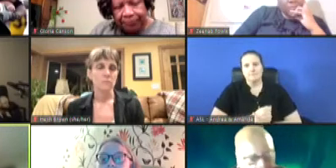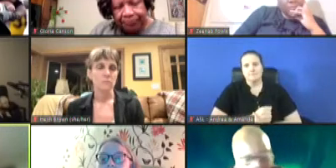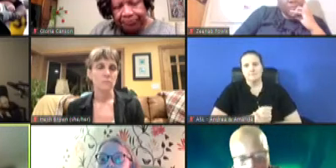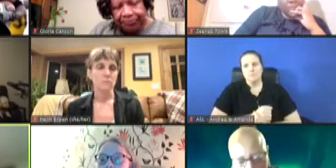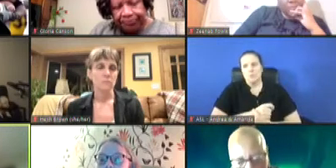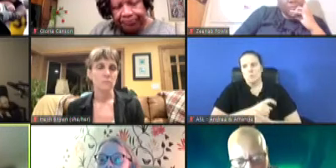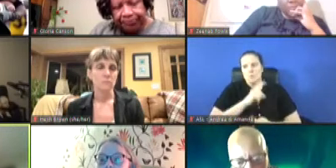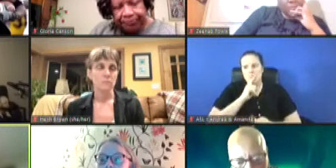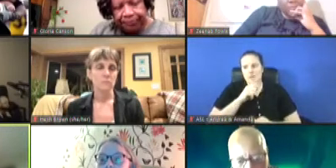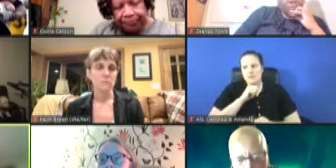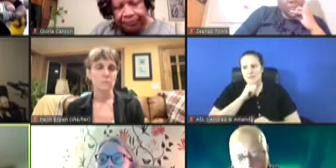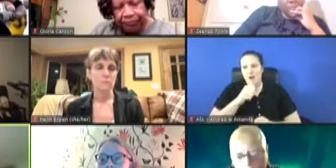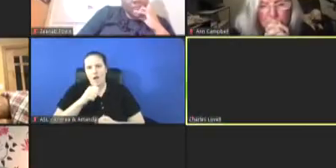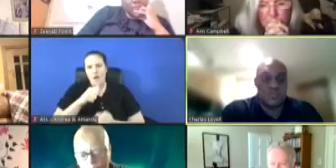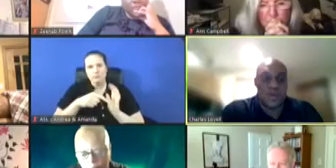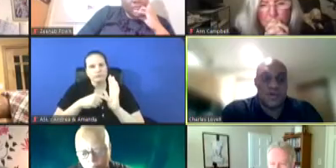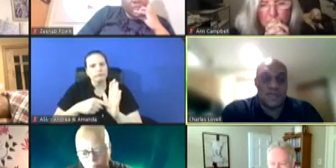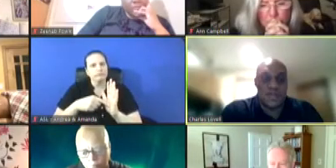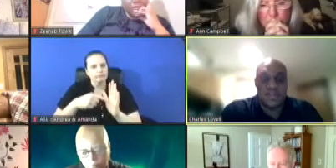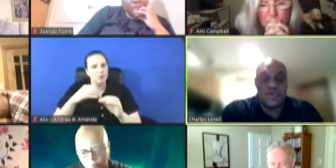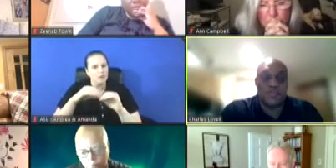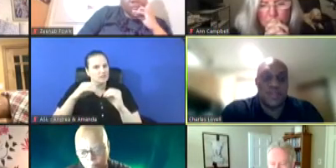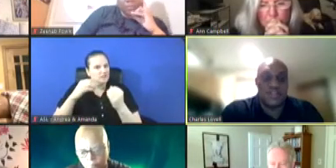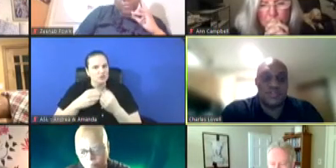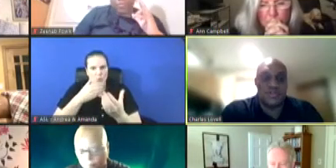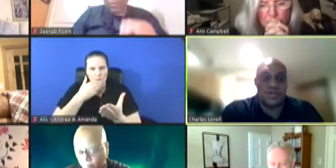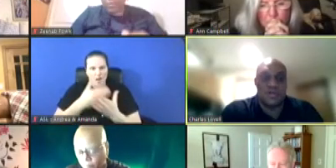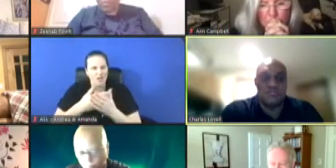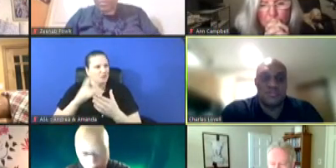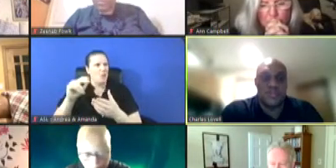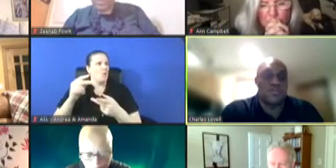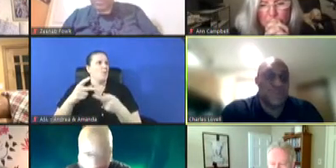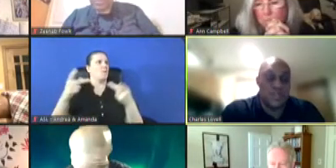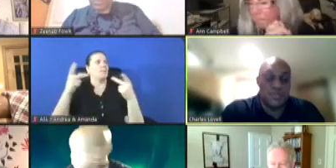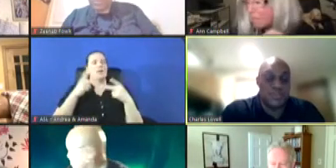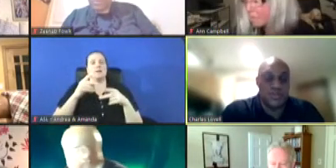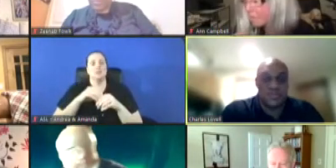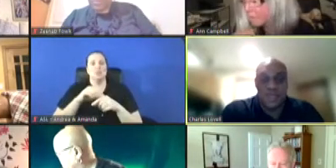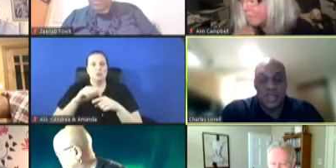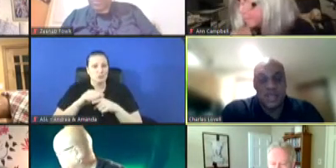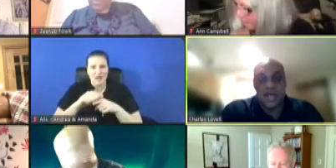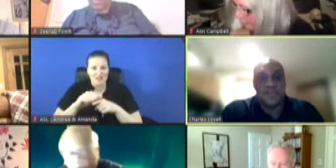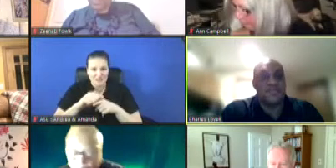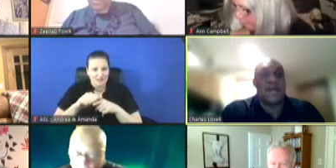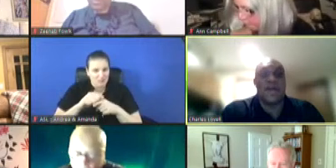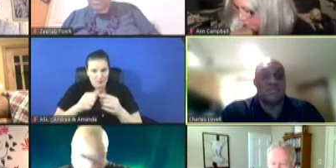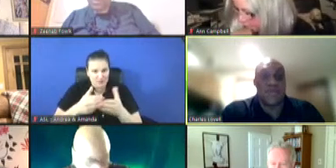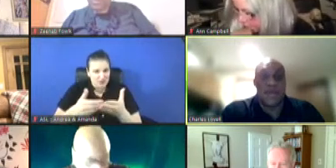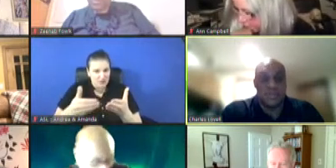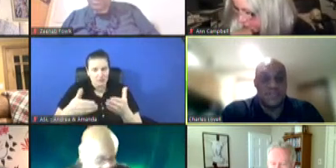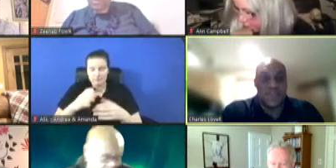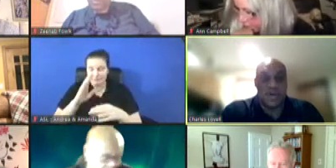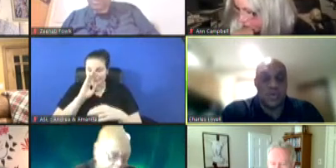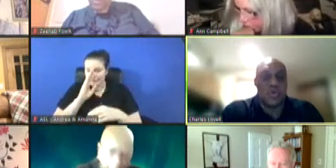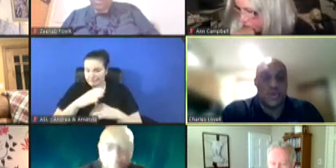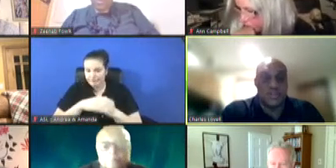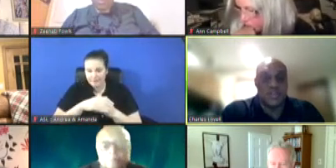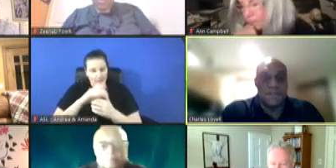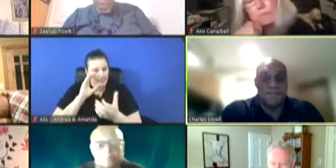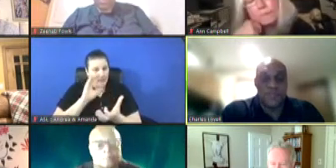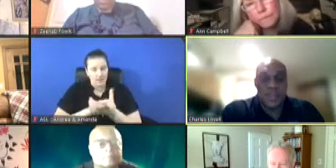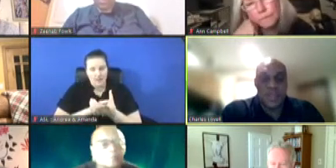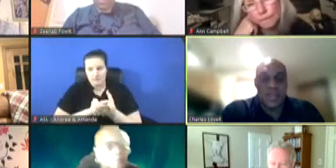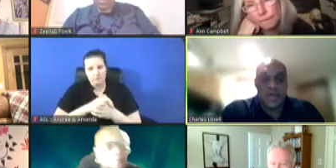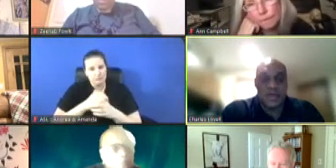doesn't reflect the organization well, and has no place in our training materials, flat out. I believe that